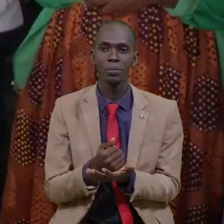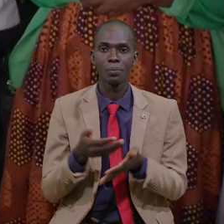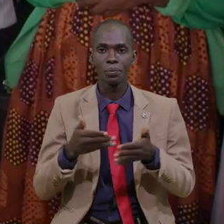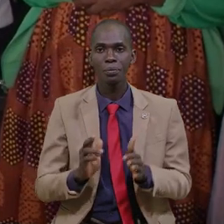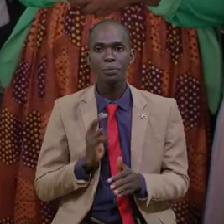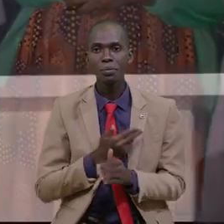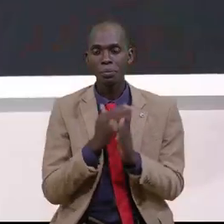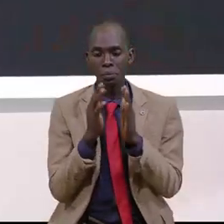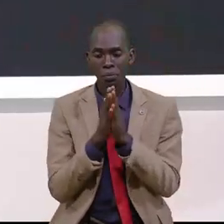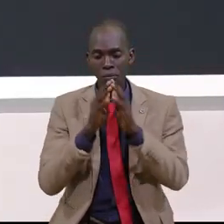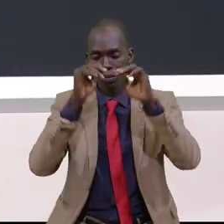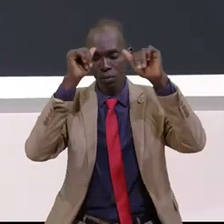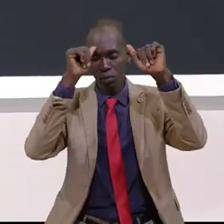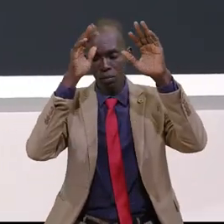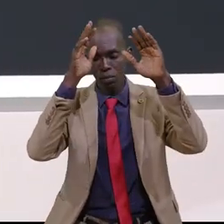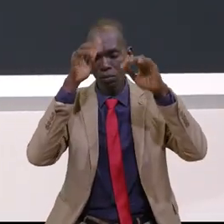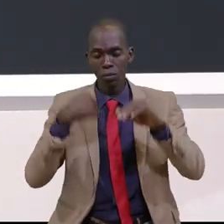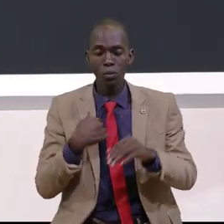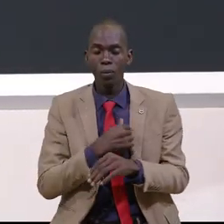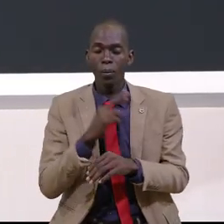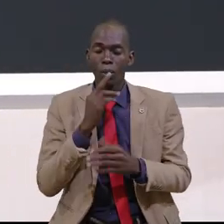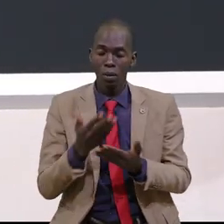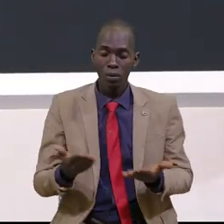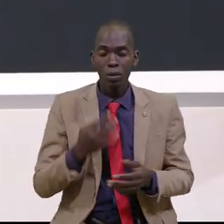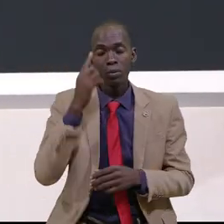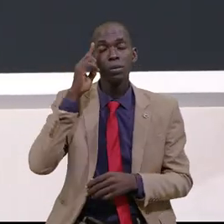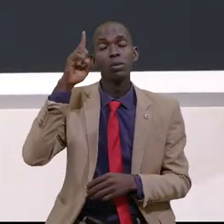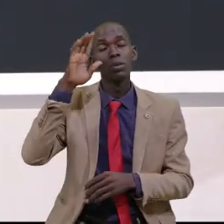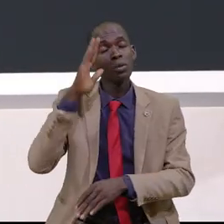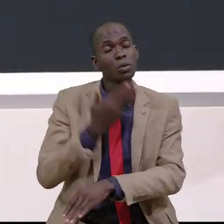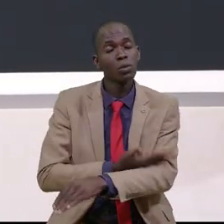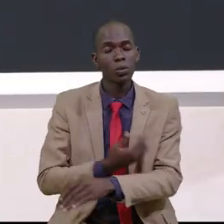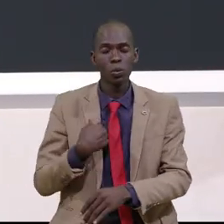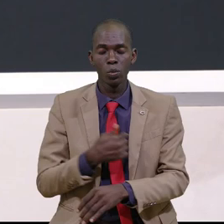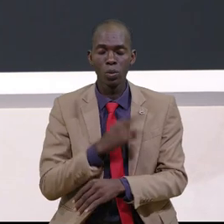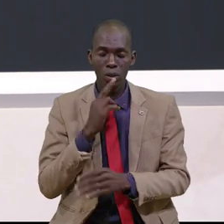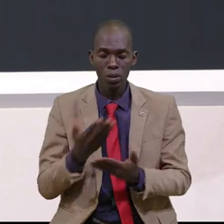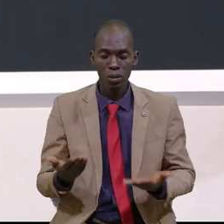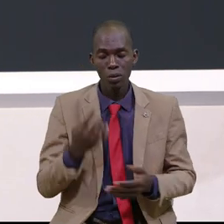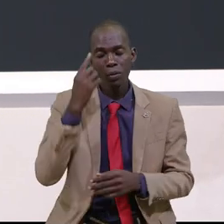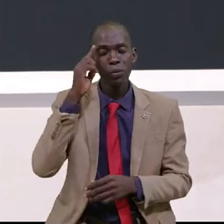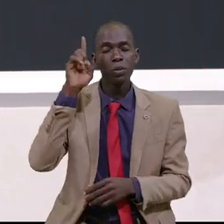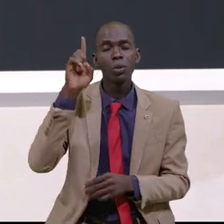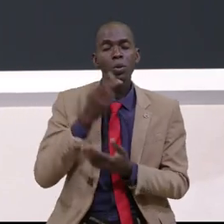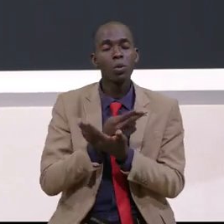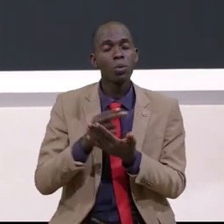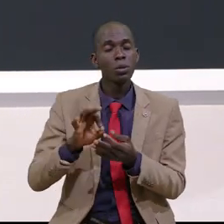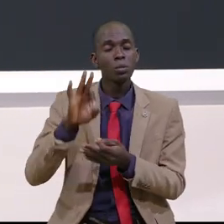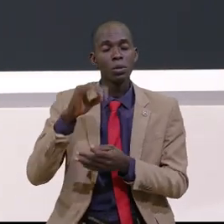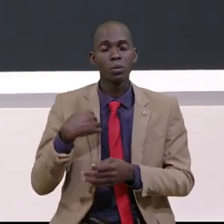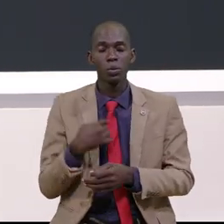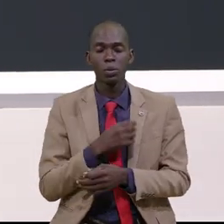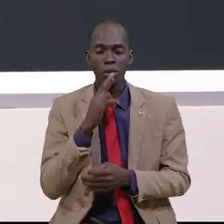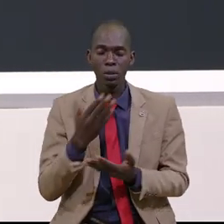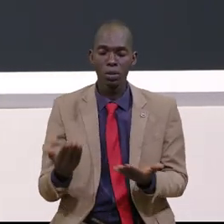prayer. Father, we're here for you. Son, we're here for you. Holy Ghost, we're here for you.